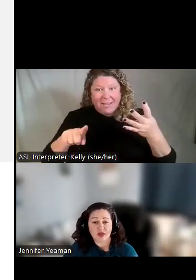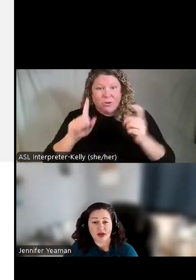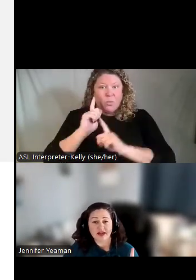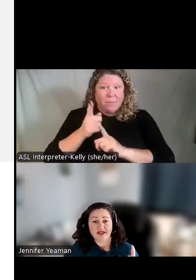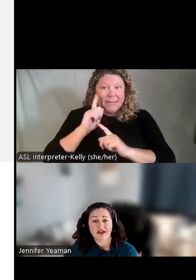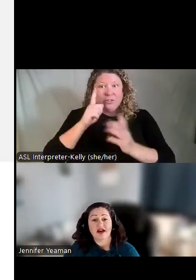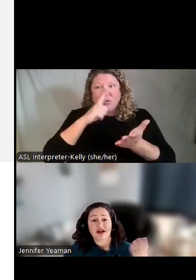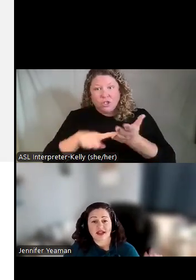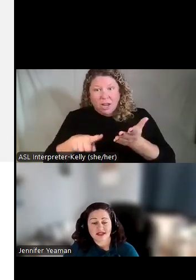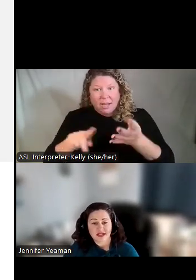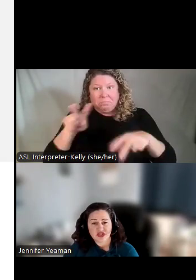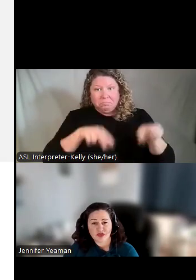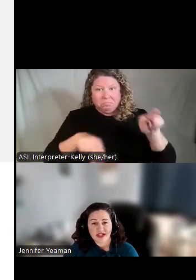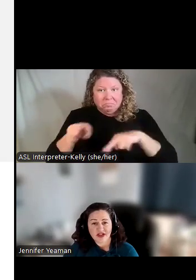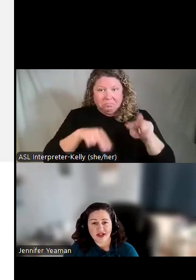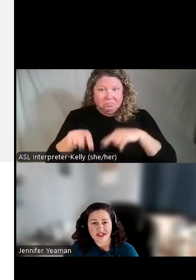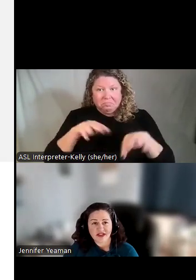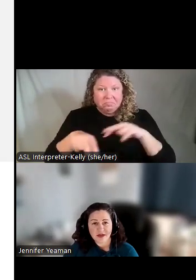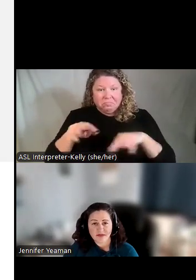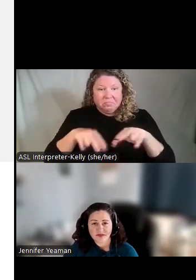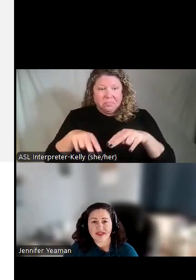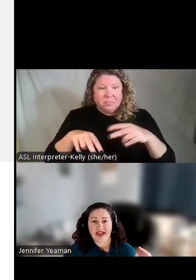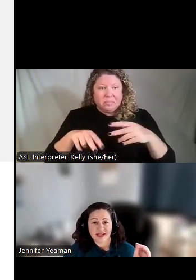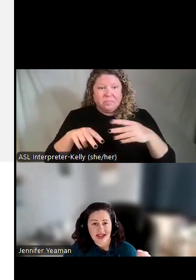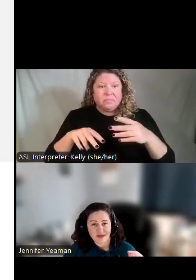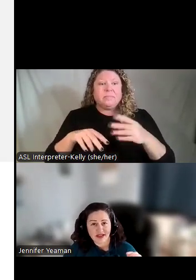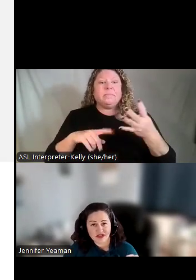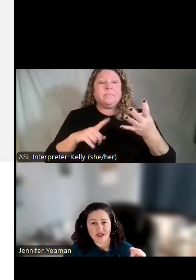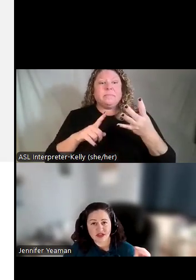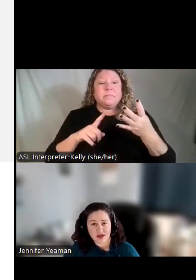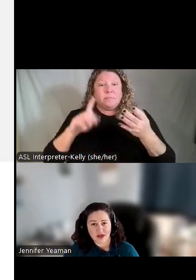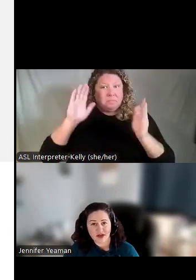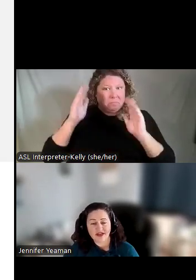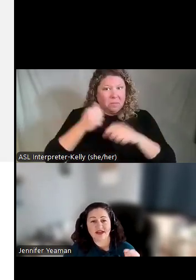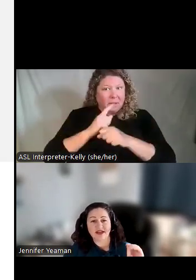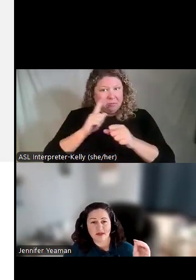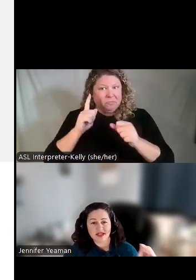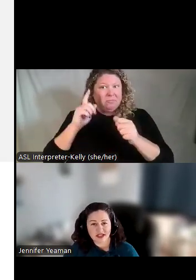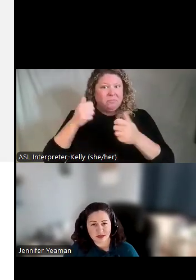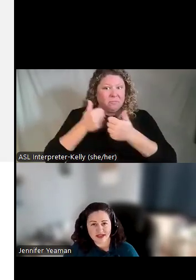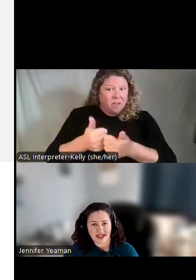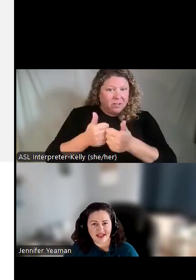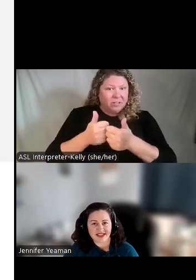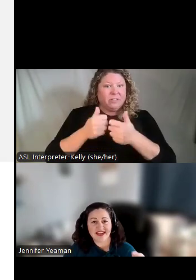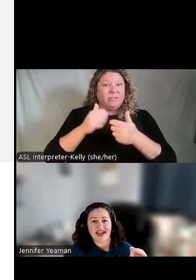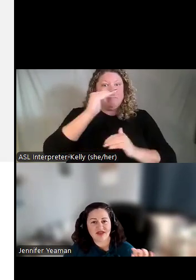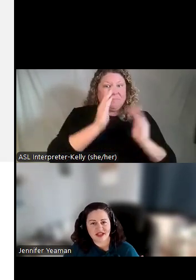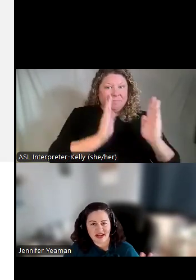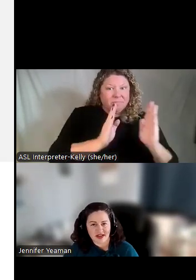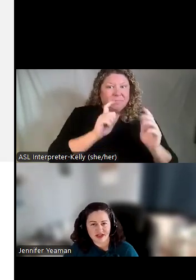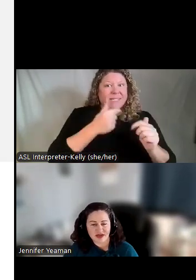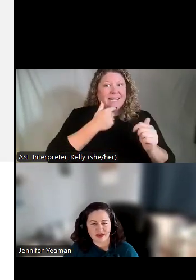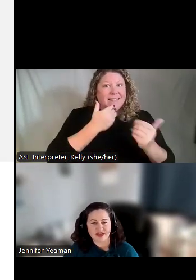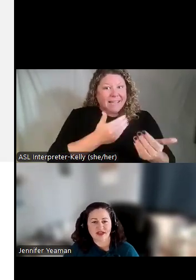check your product against the initial planning criteria at 8.5 by 11 inches or smaller. Must express thanks,